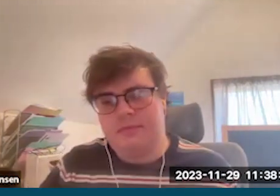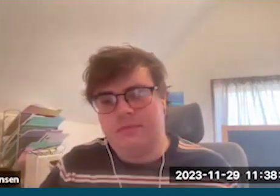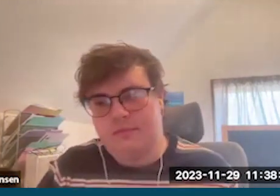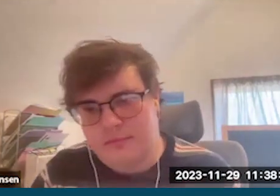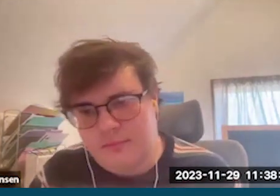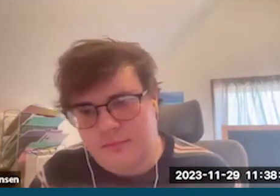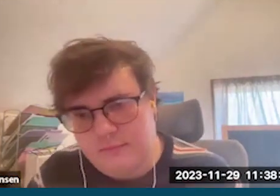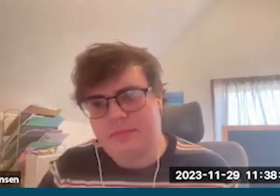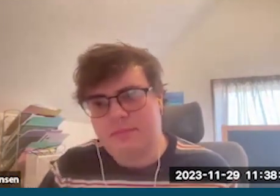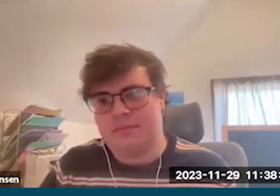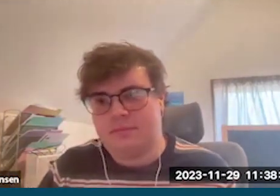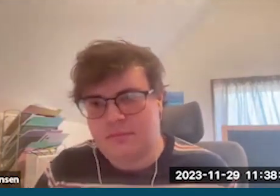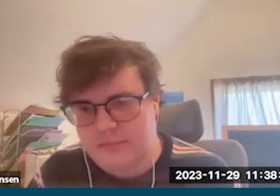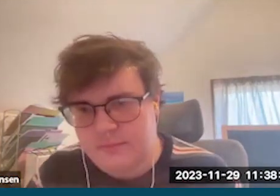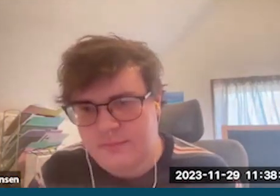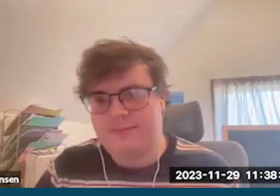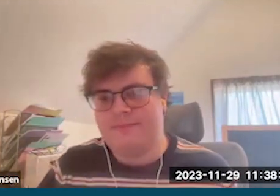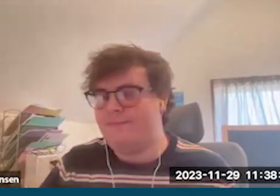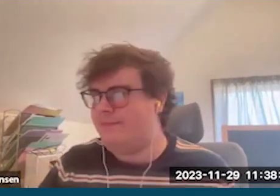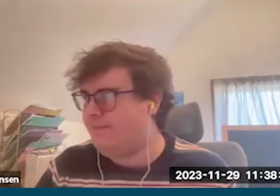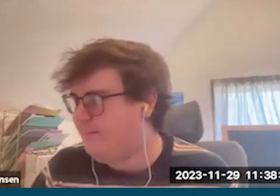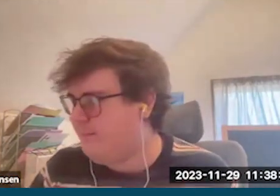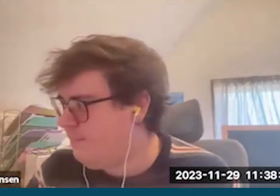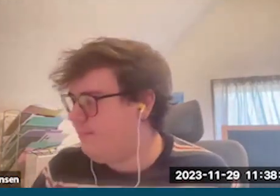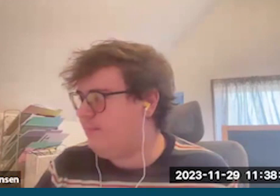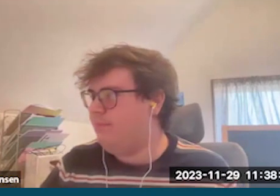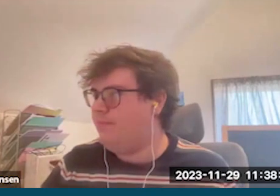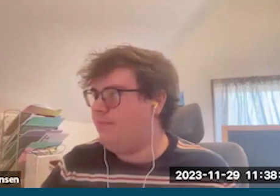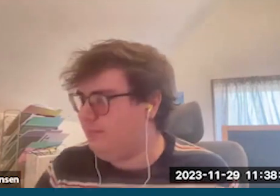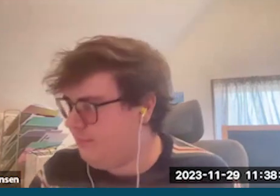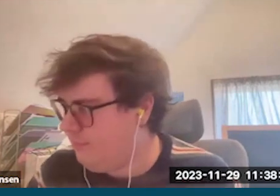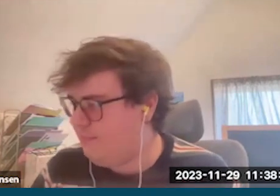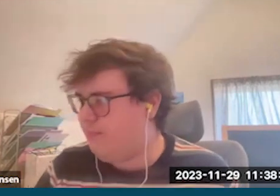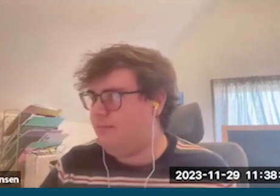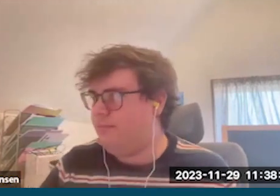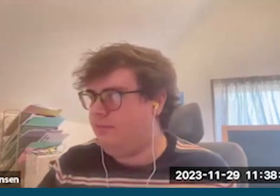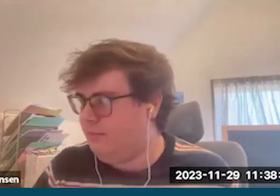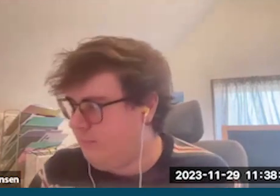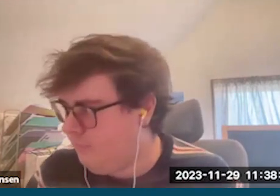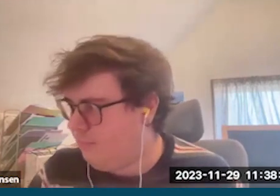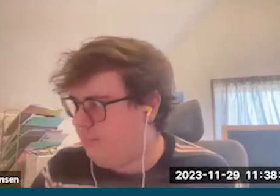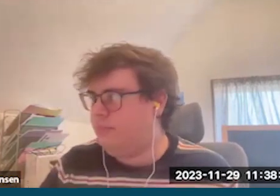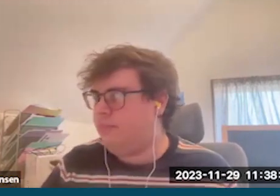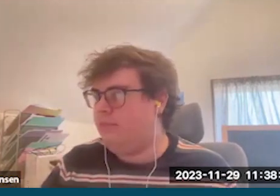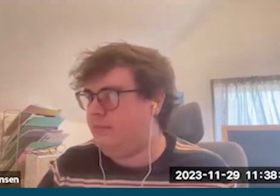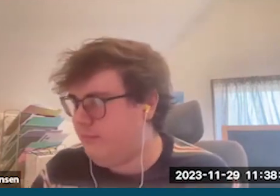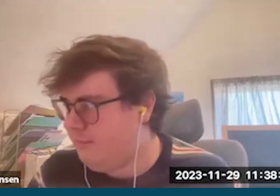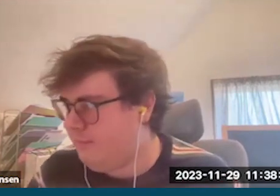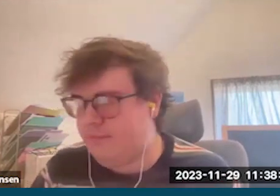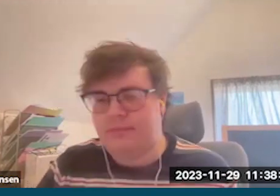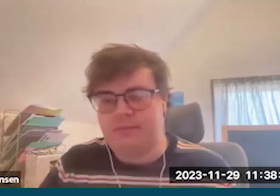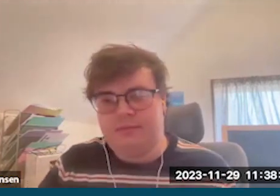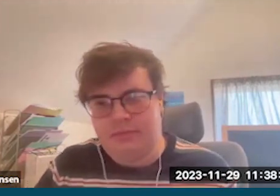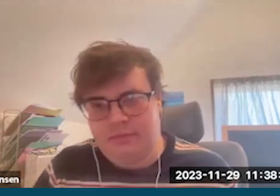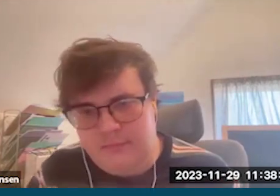number. It can't receive text messages. If a telehealth platform only lets me join the call by texting me a link